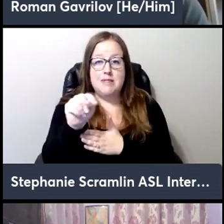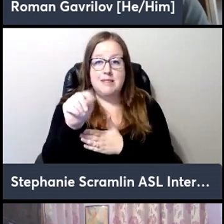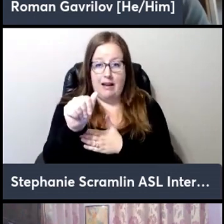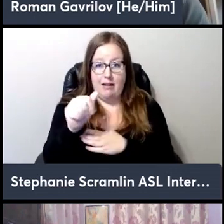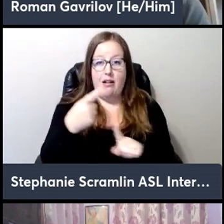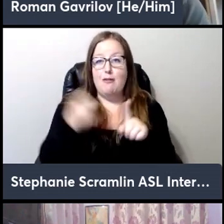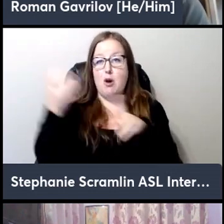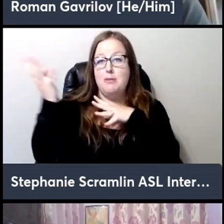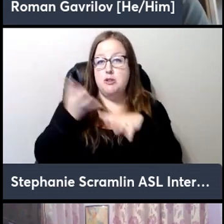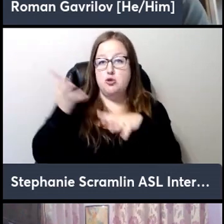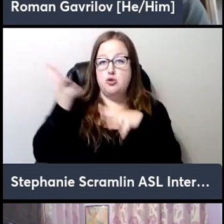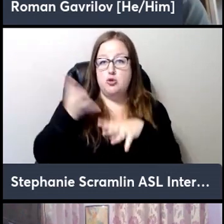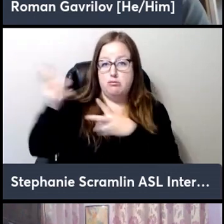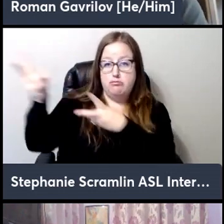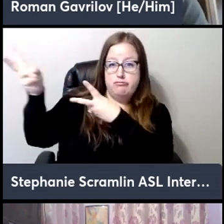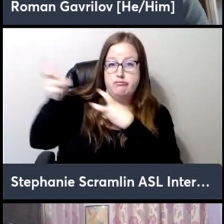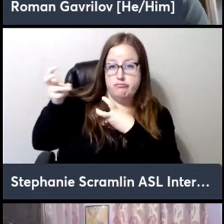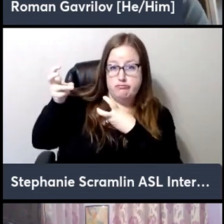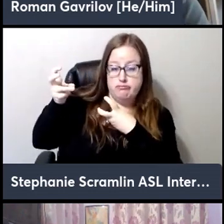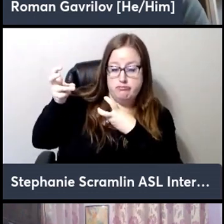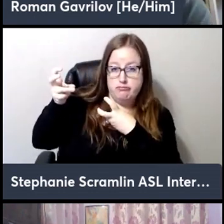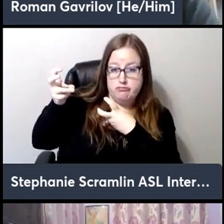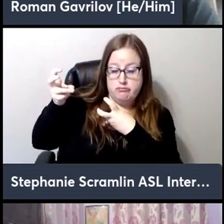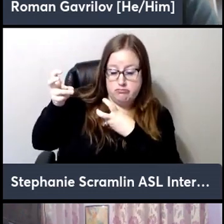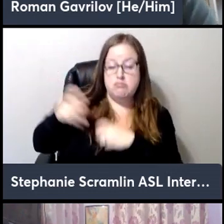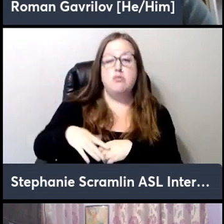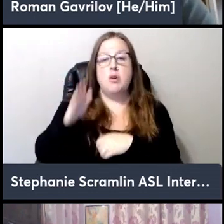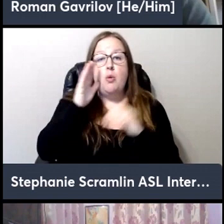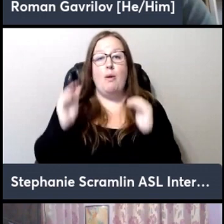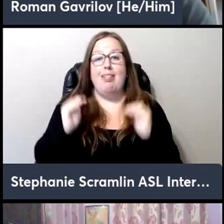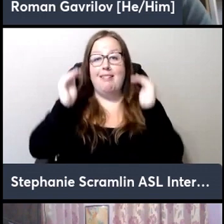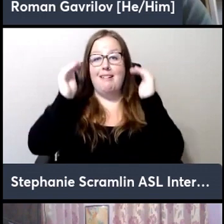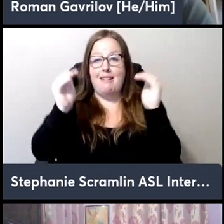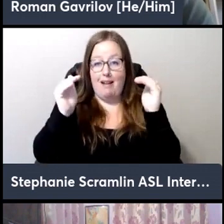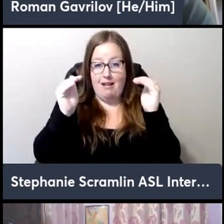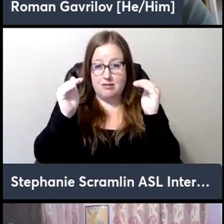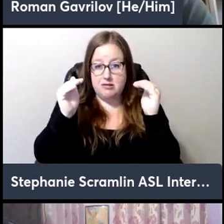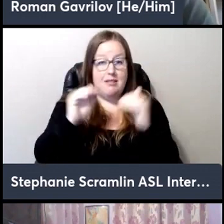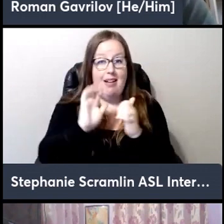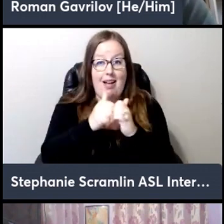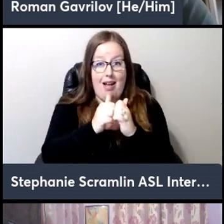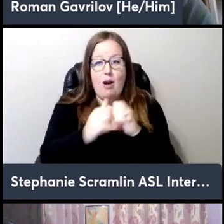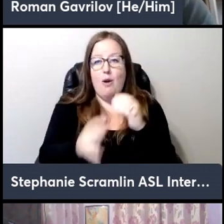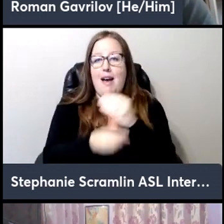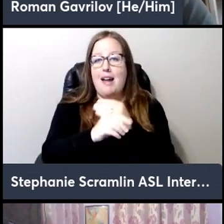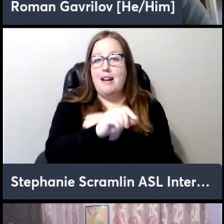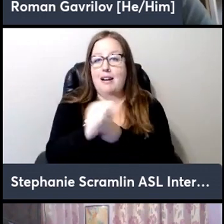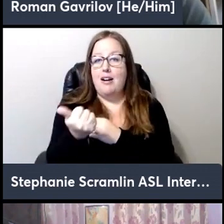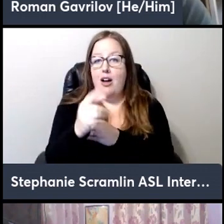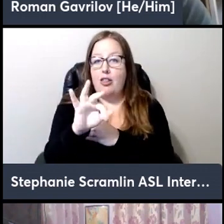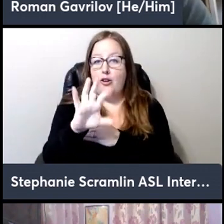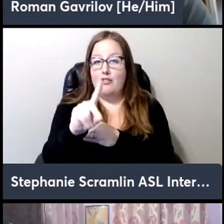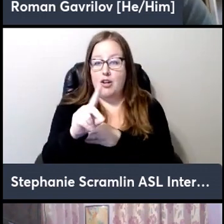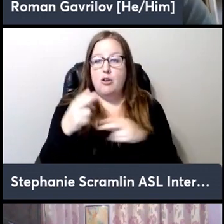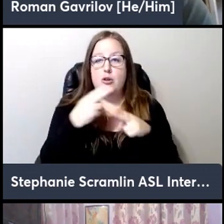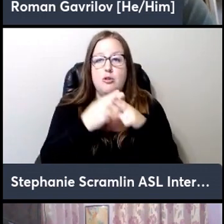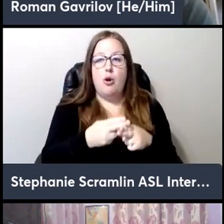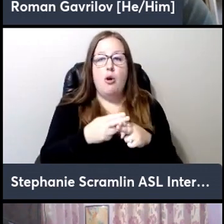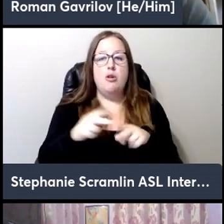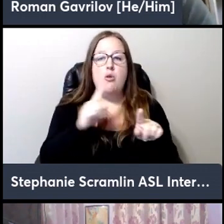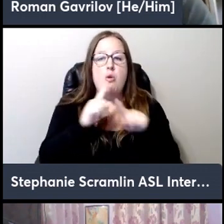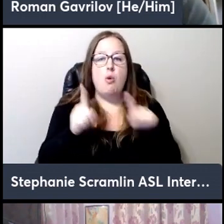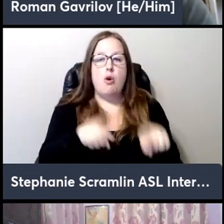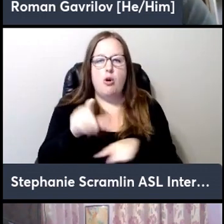stream, but we're also going to enhance the data by adding another field called flagged order.